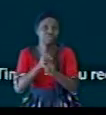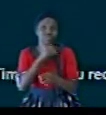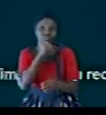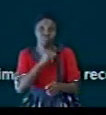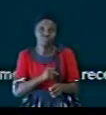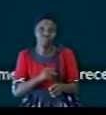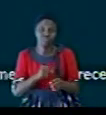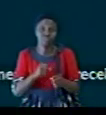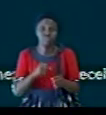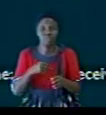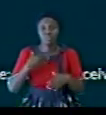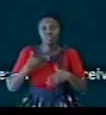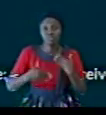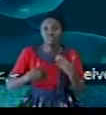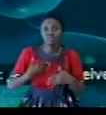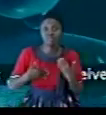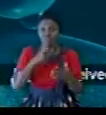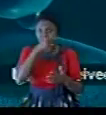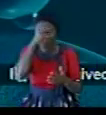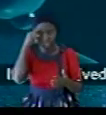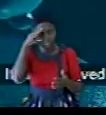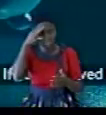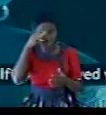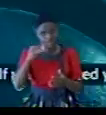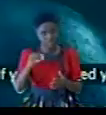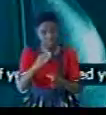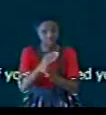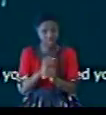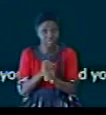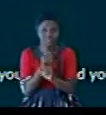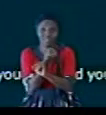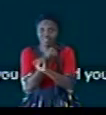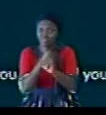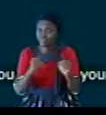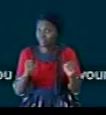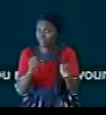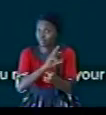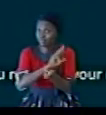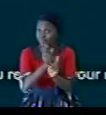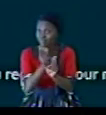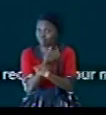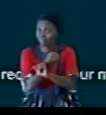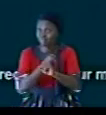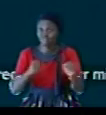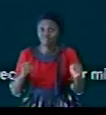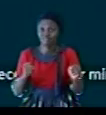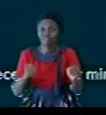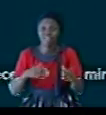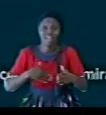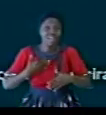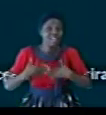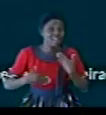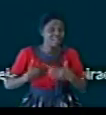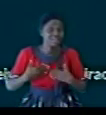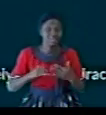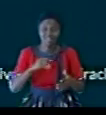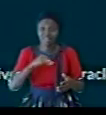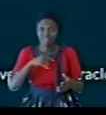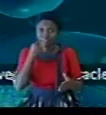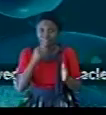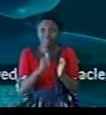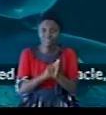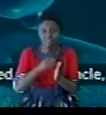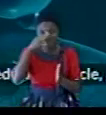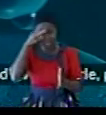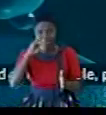rejoicing because he has received salvation. And the person is writing, I am happy, praise the Lord, now